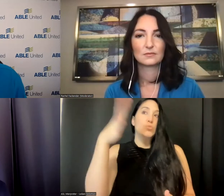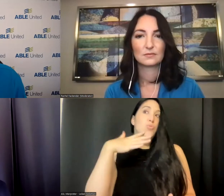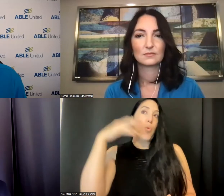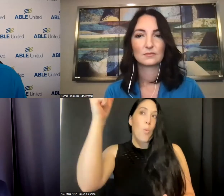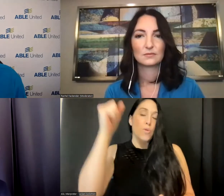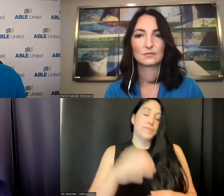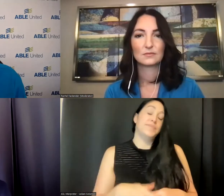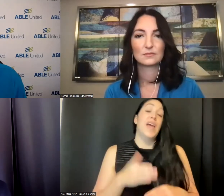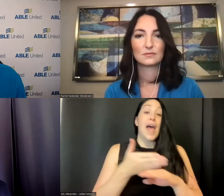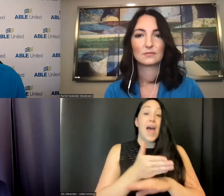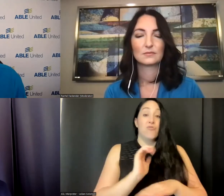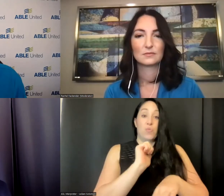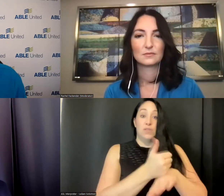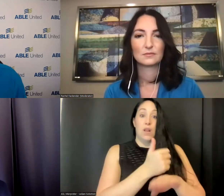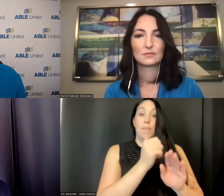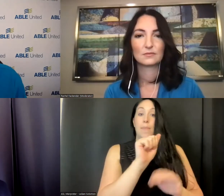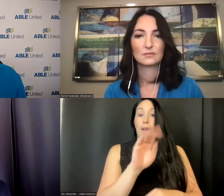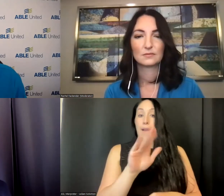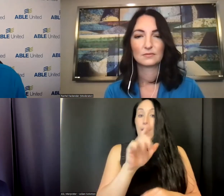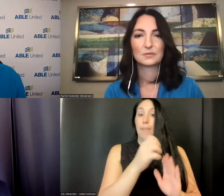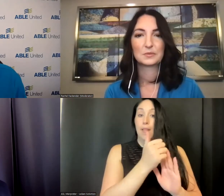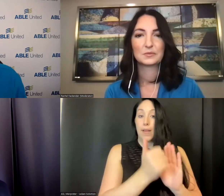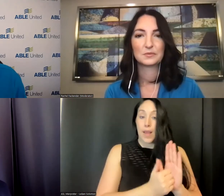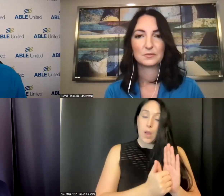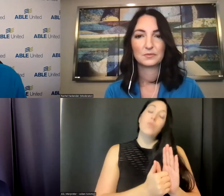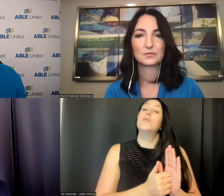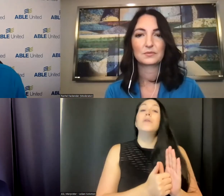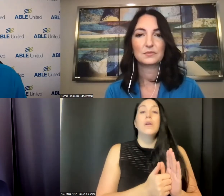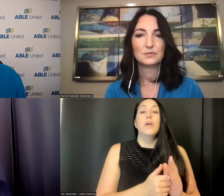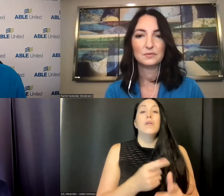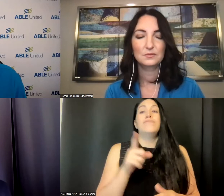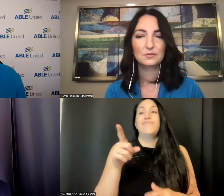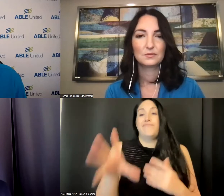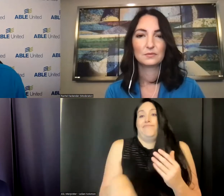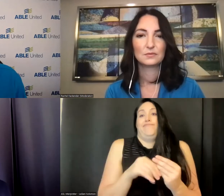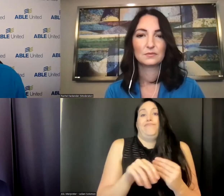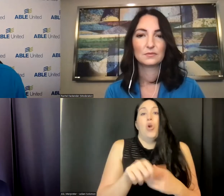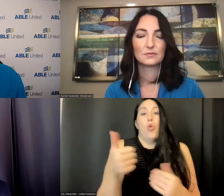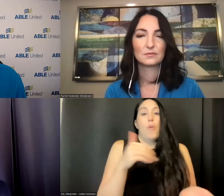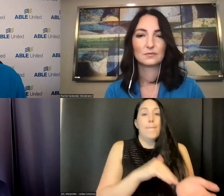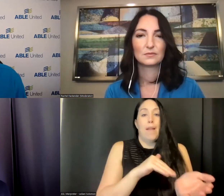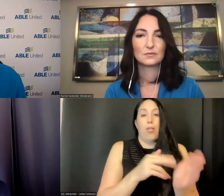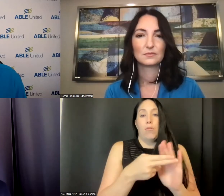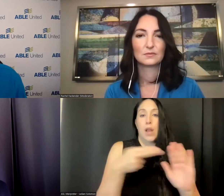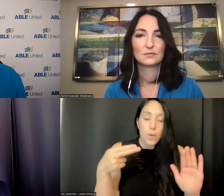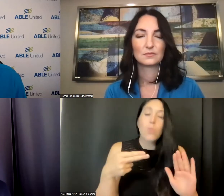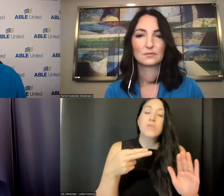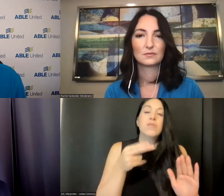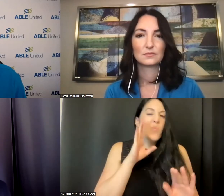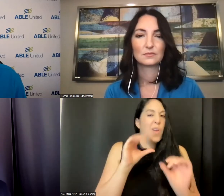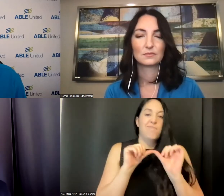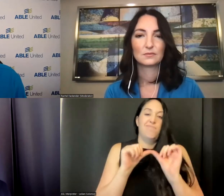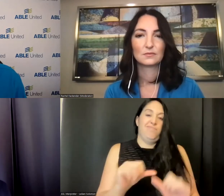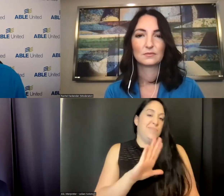additional medical diagnosis that is complicated, and he's going to have lifetime. And so for us to know